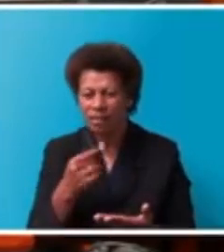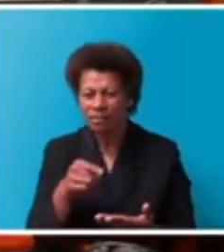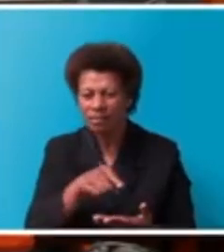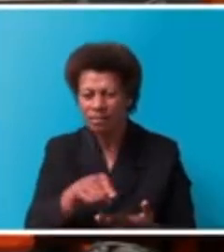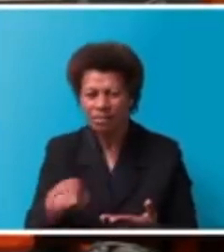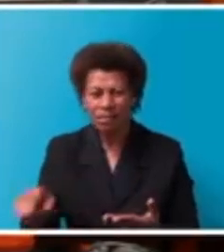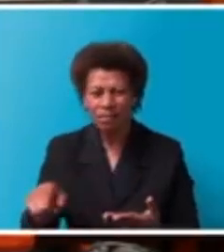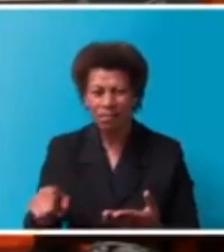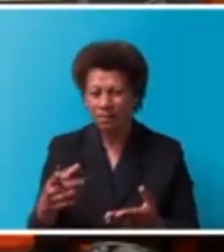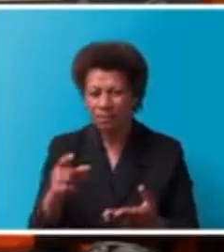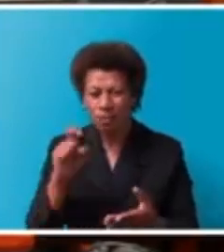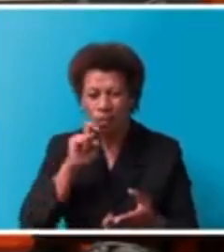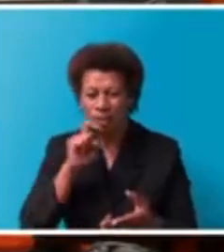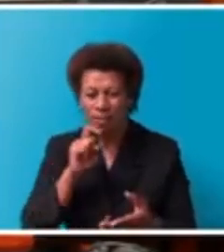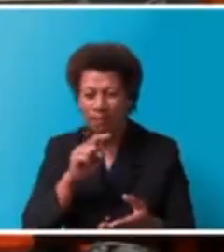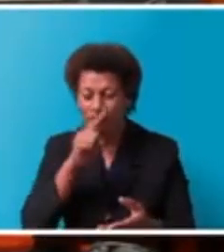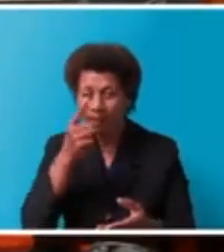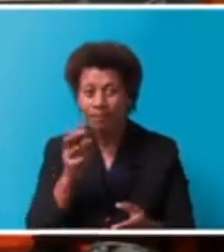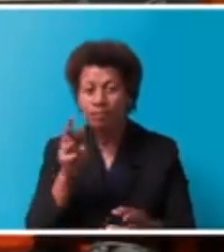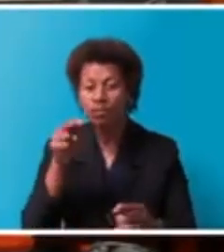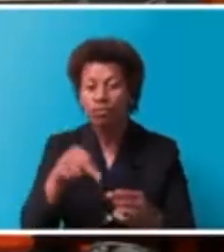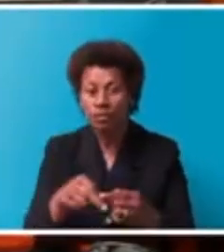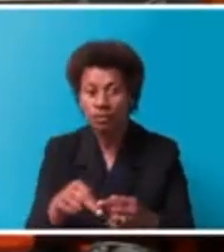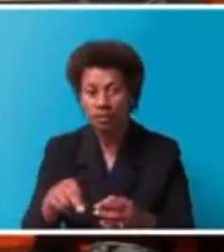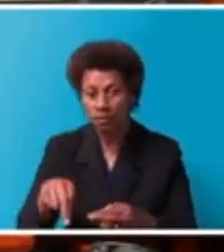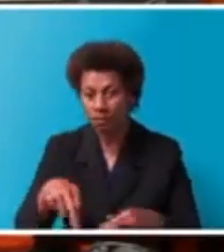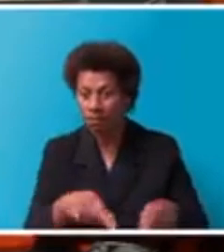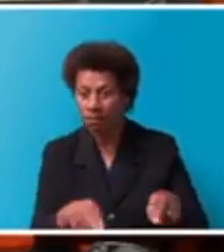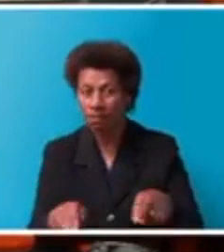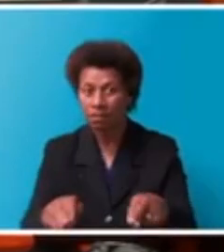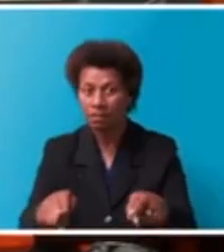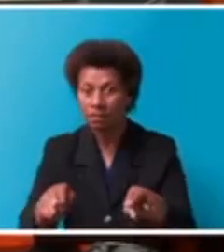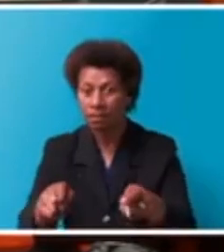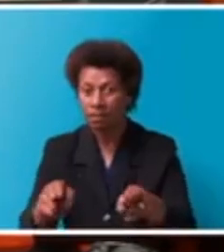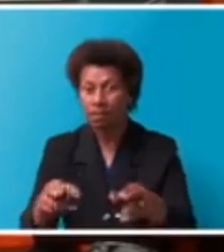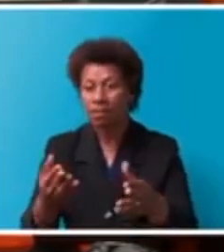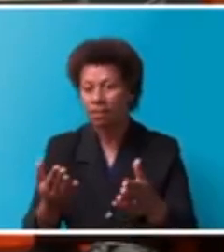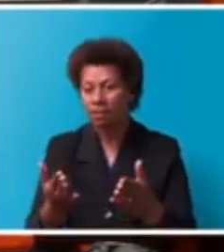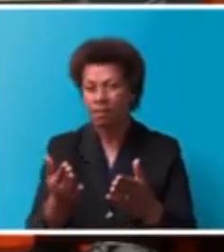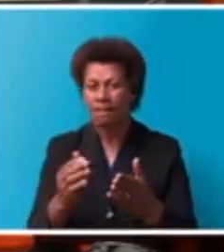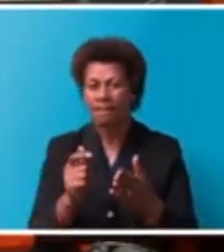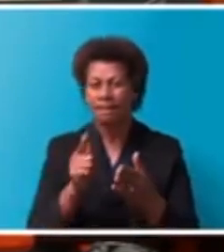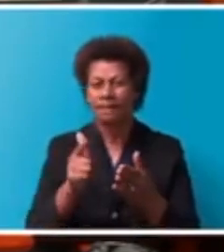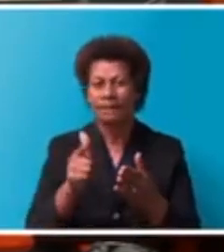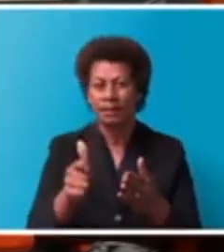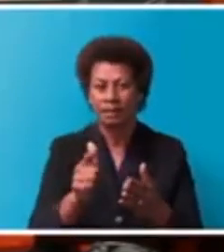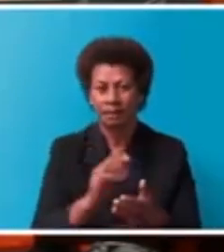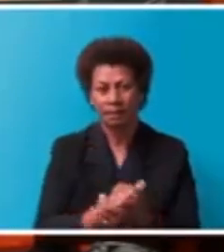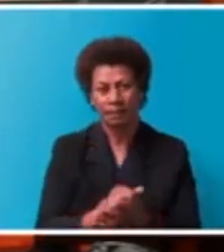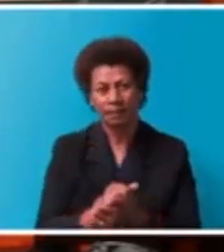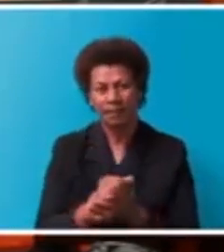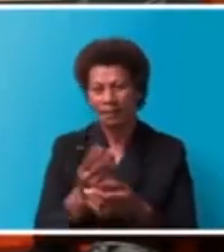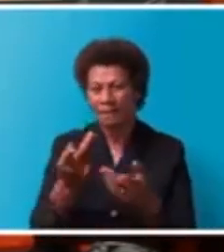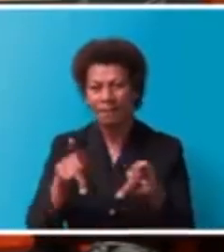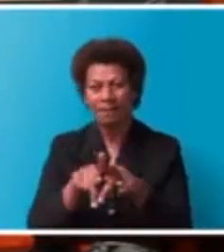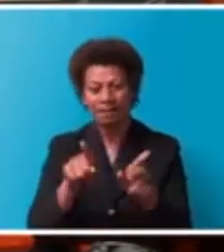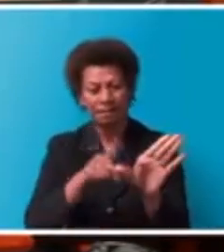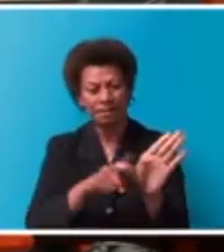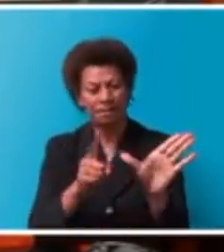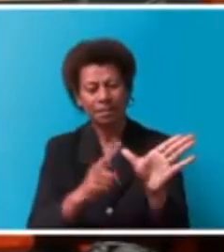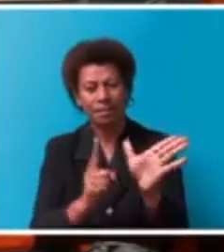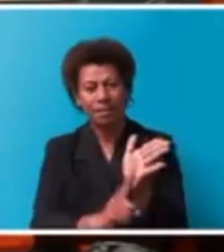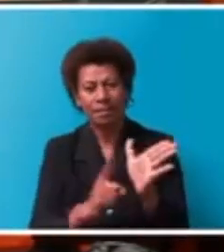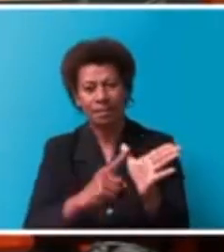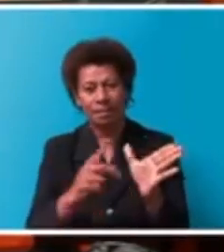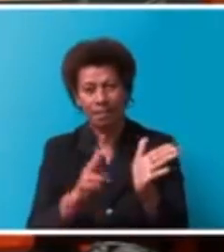water network doesn't reach and rivers and streams are far. Recently, news from Yalawa in Tambia and Walilawa number